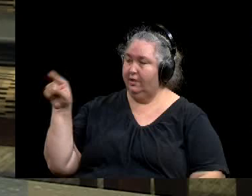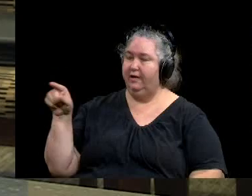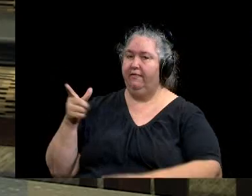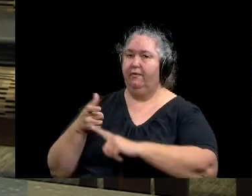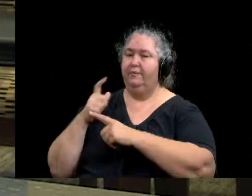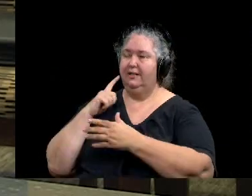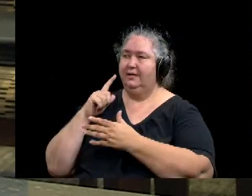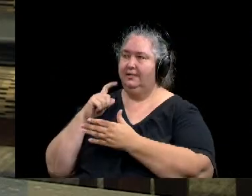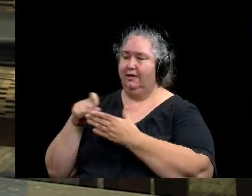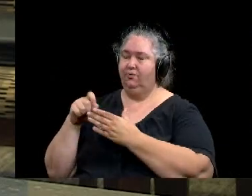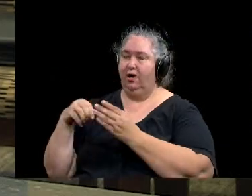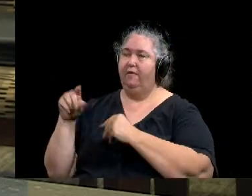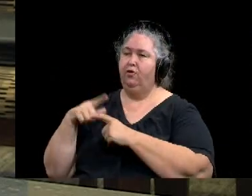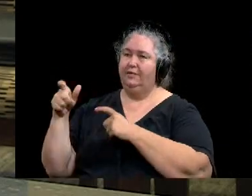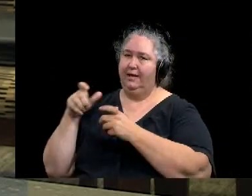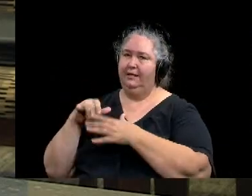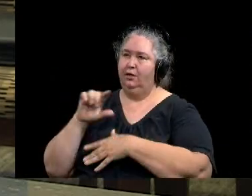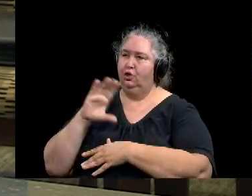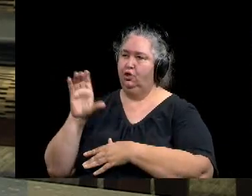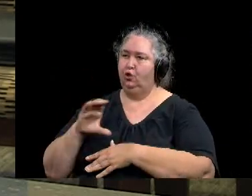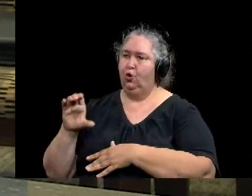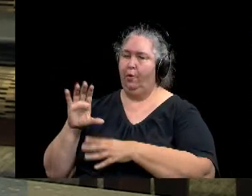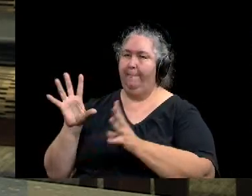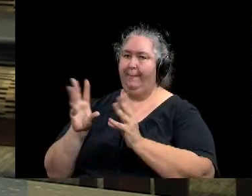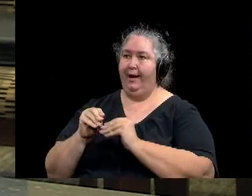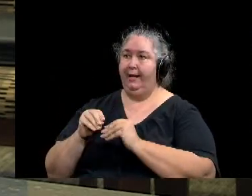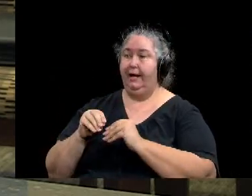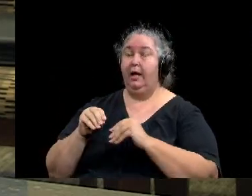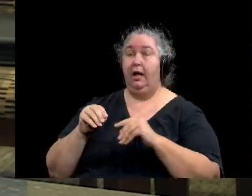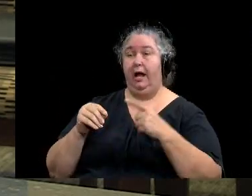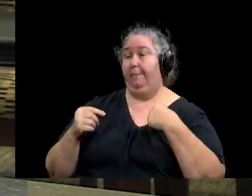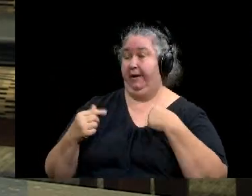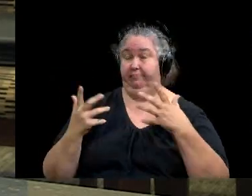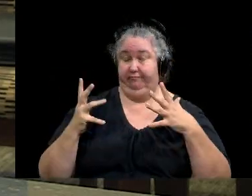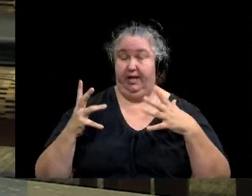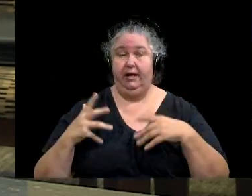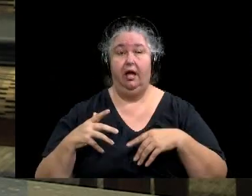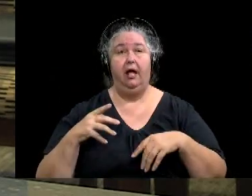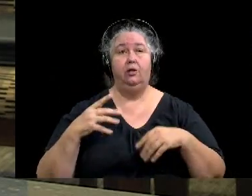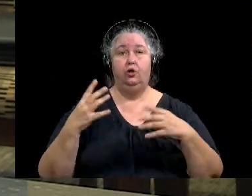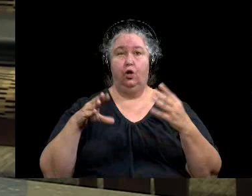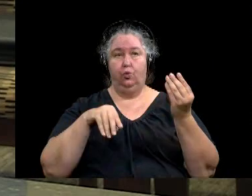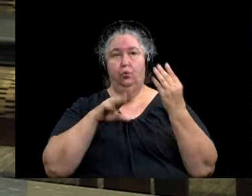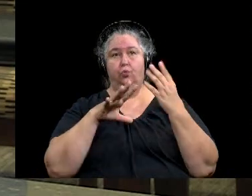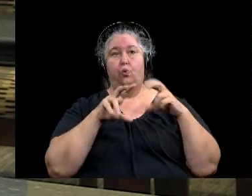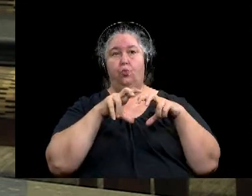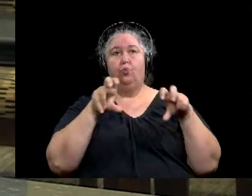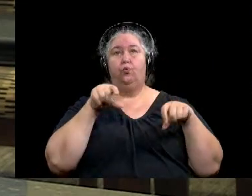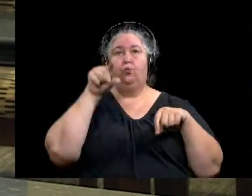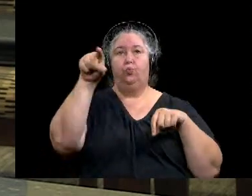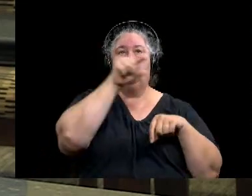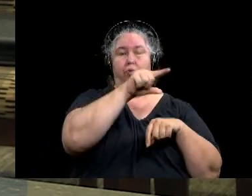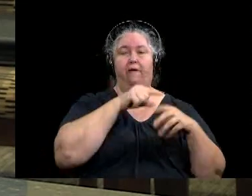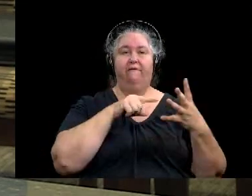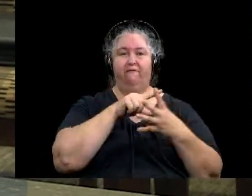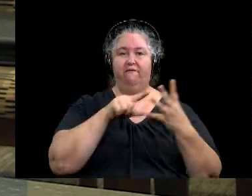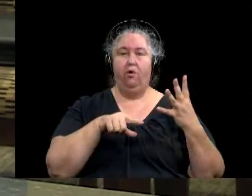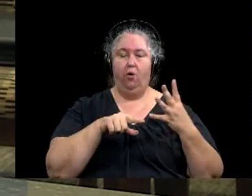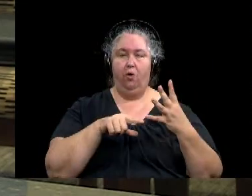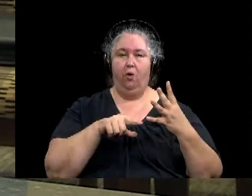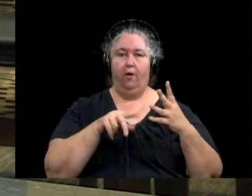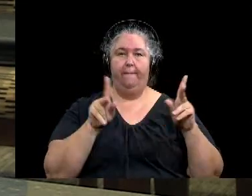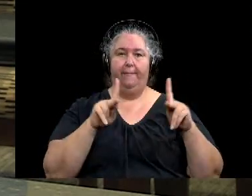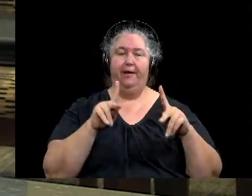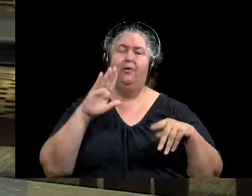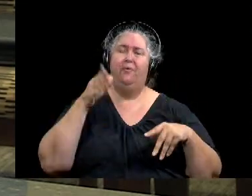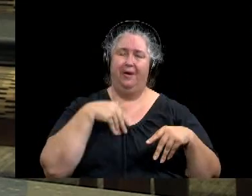meeting. But joining us by remote Zoom are our four panelists, and we're so welcoming for the second